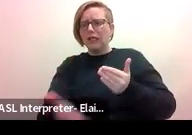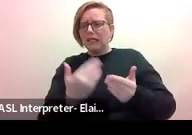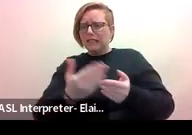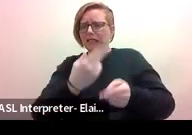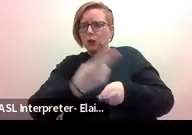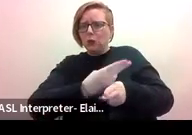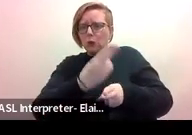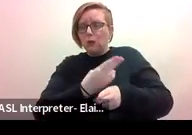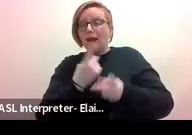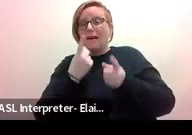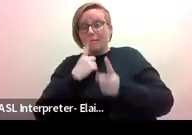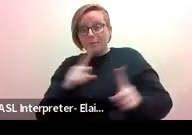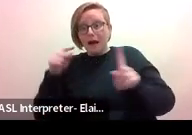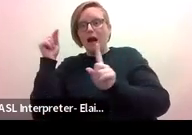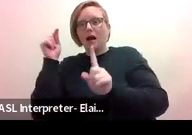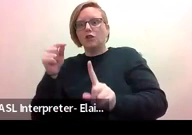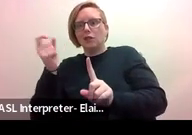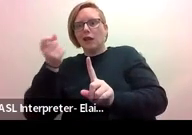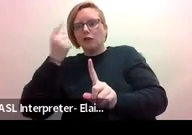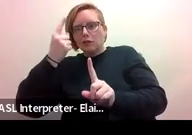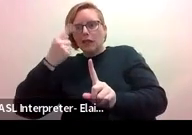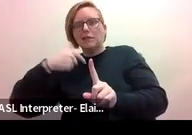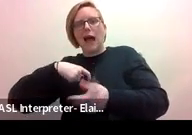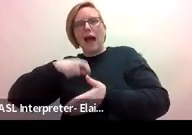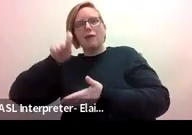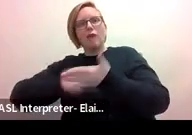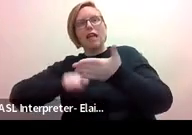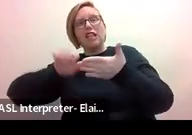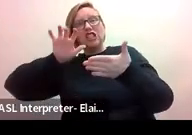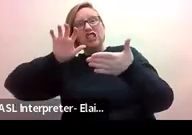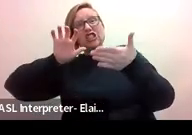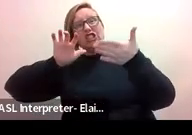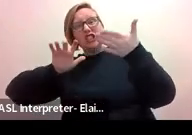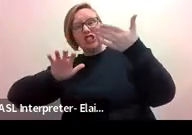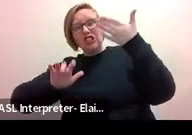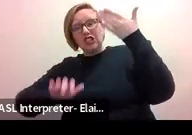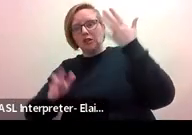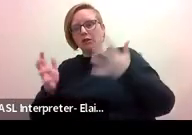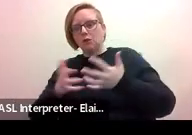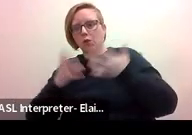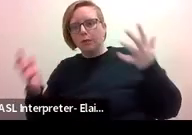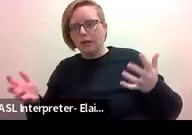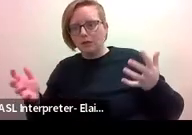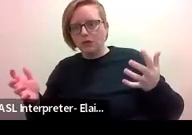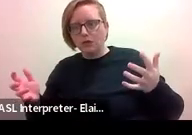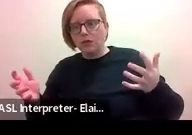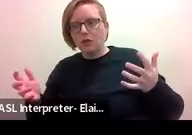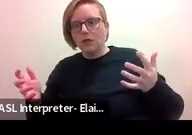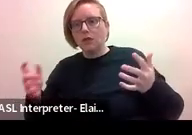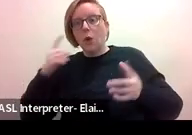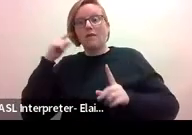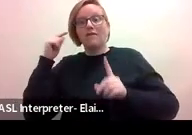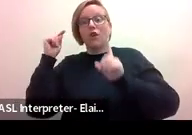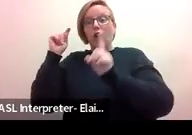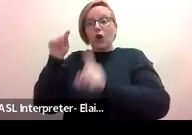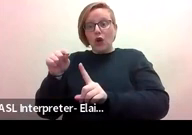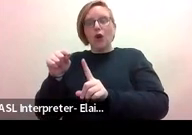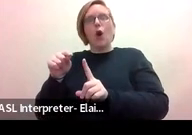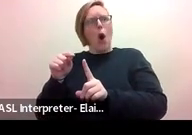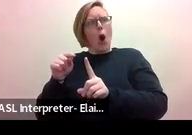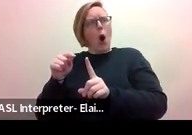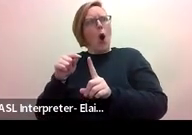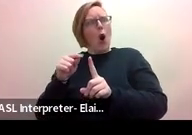her understand that she was writing way too much in her IEP. So it for her, it helped save her